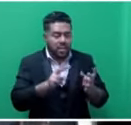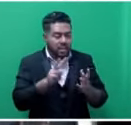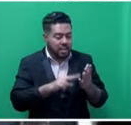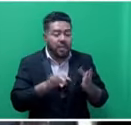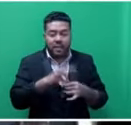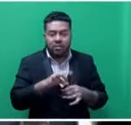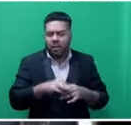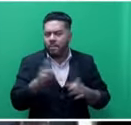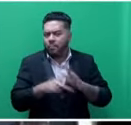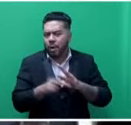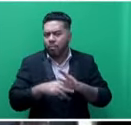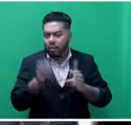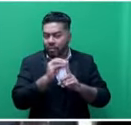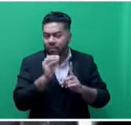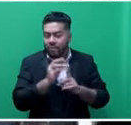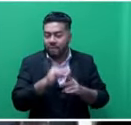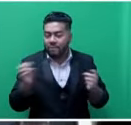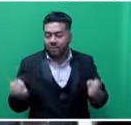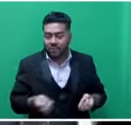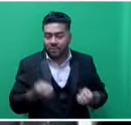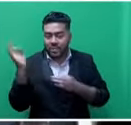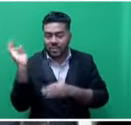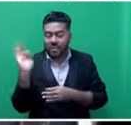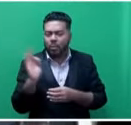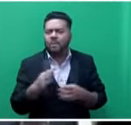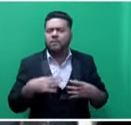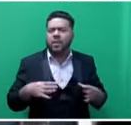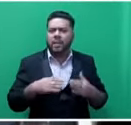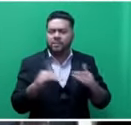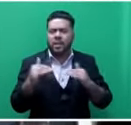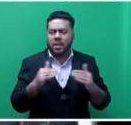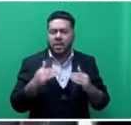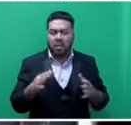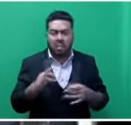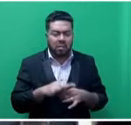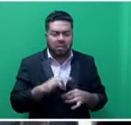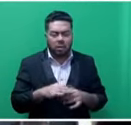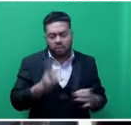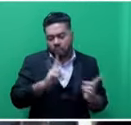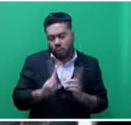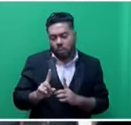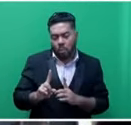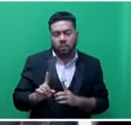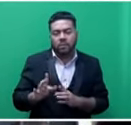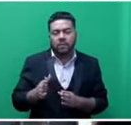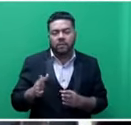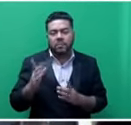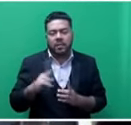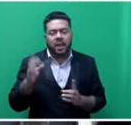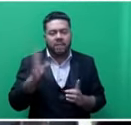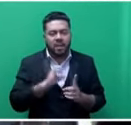objective is to facilitate free and fair election rather than to default to a restrictive and forbidding environment